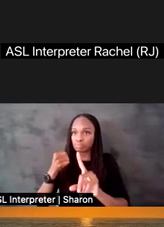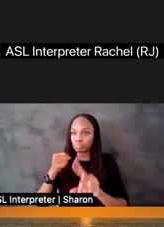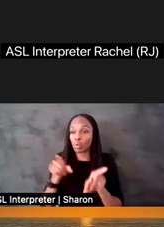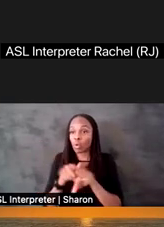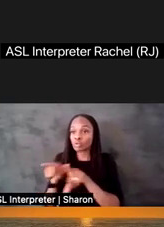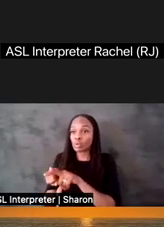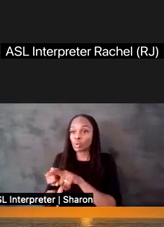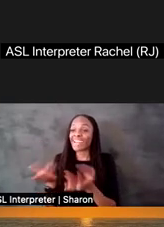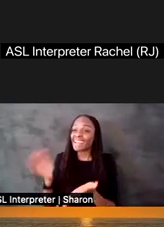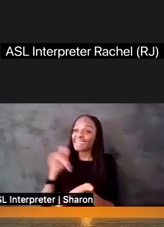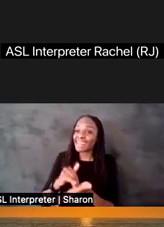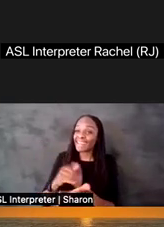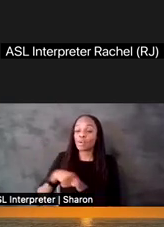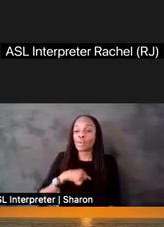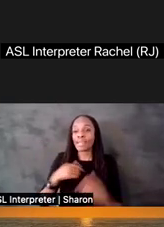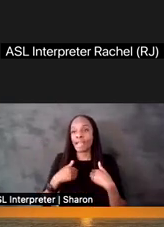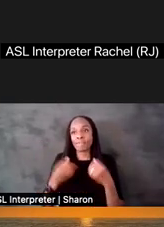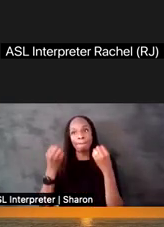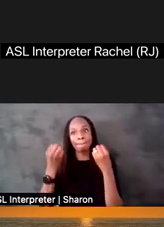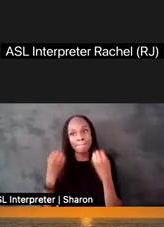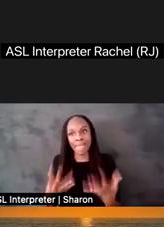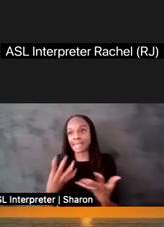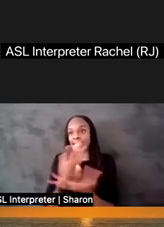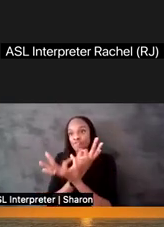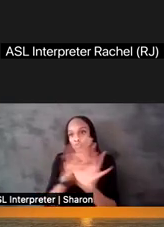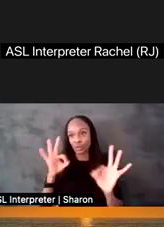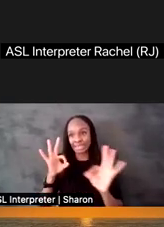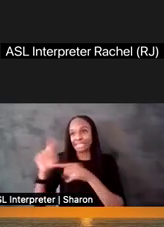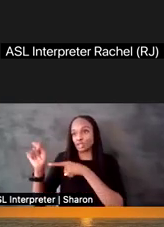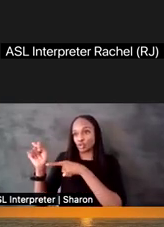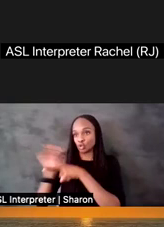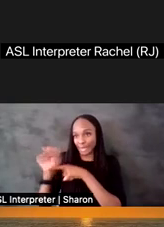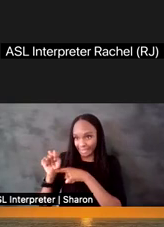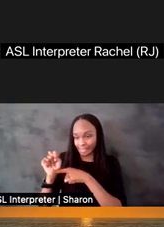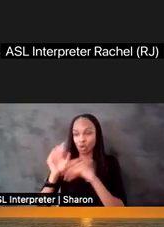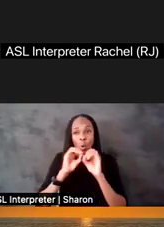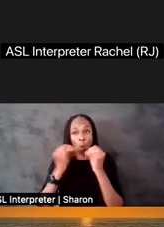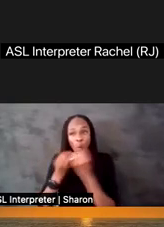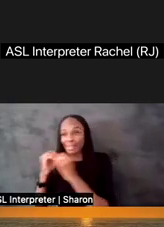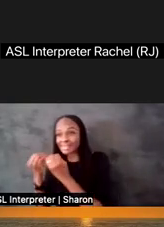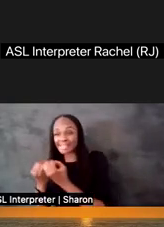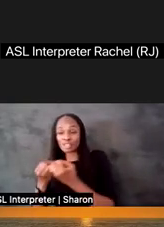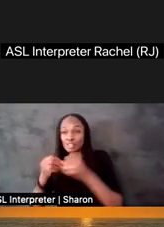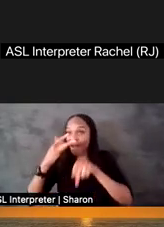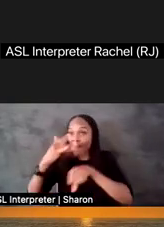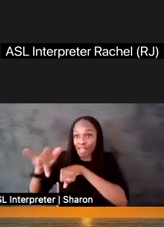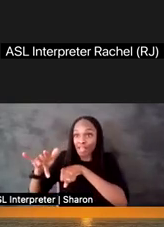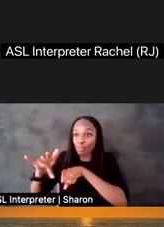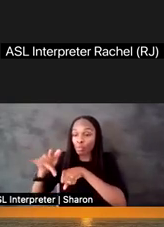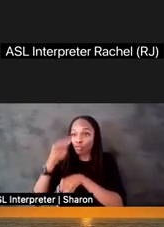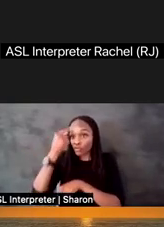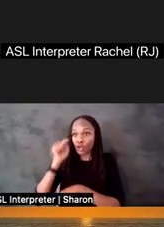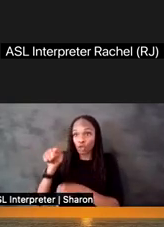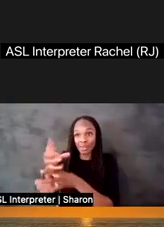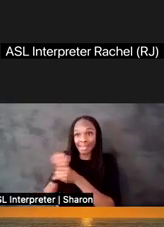again, we have a lot of free training and organizations and availability to get training. Again,